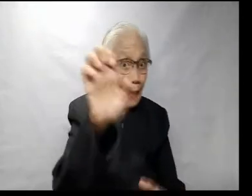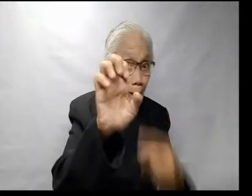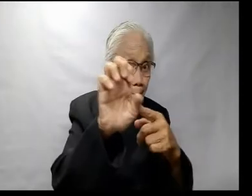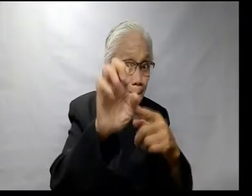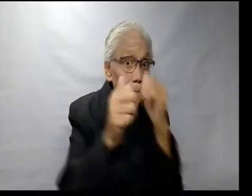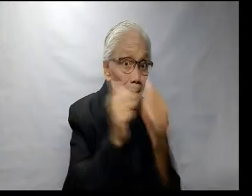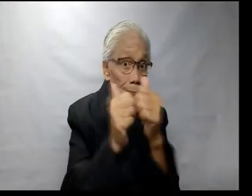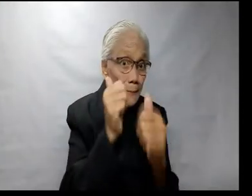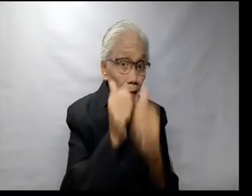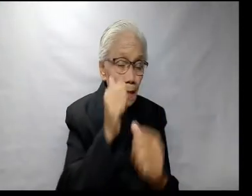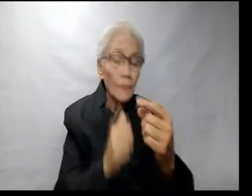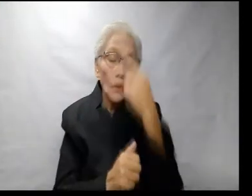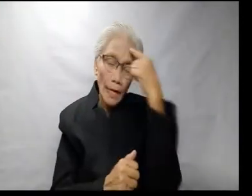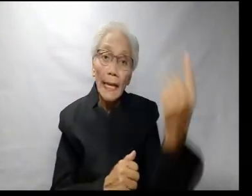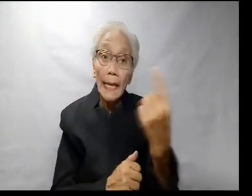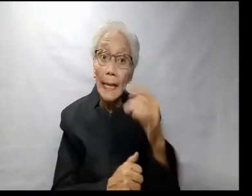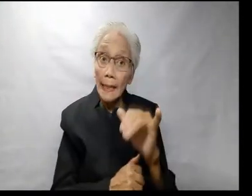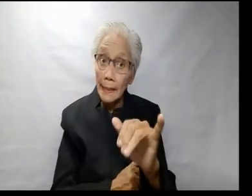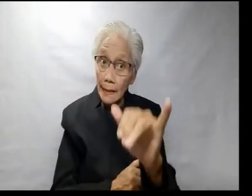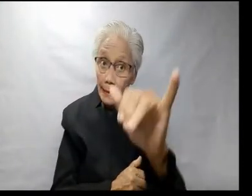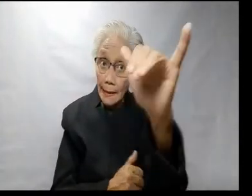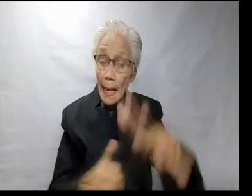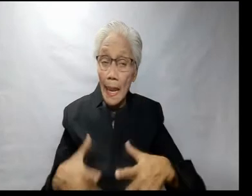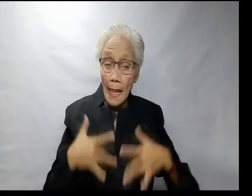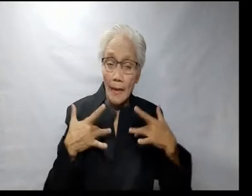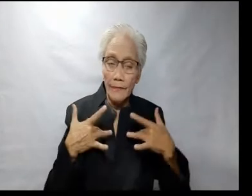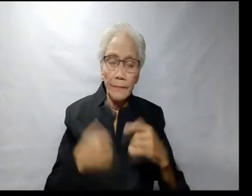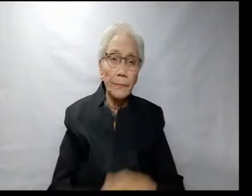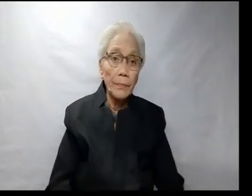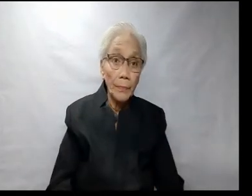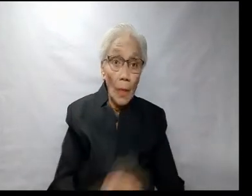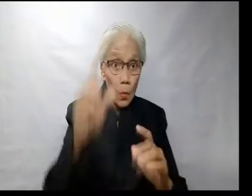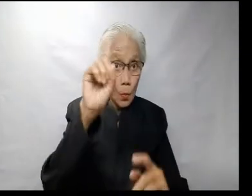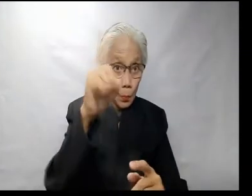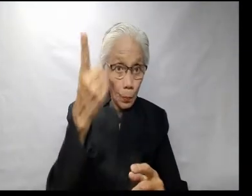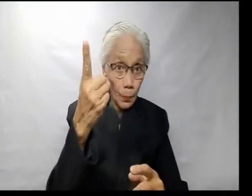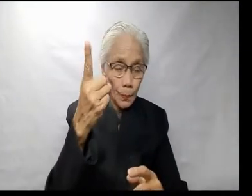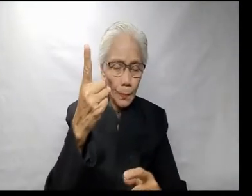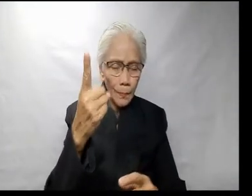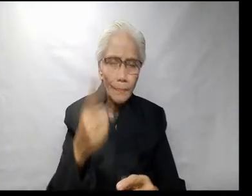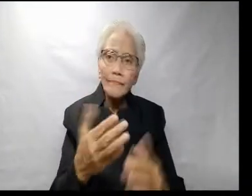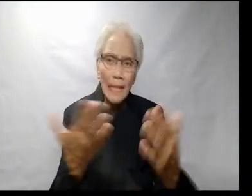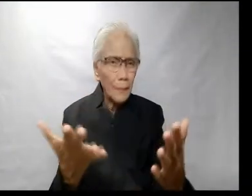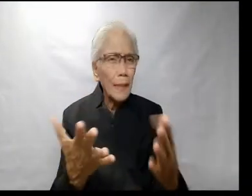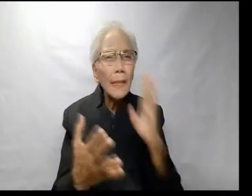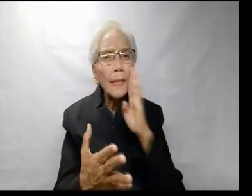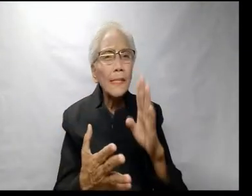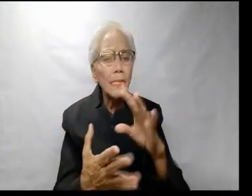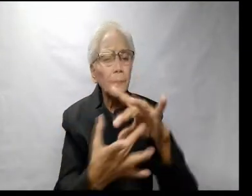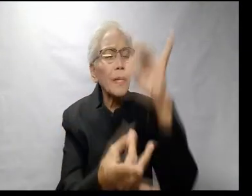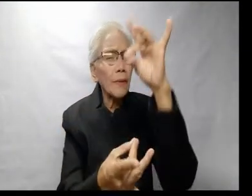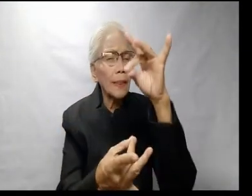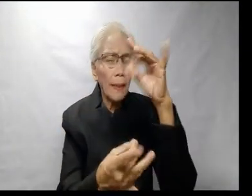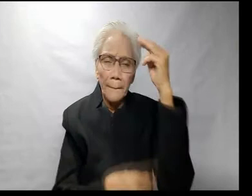e-time. E here, of course, stands for eternity or eternal life. Step number one,